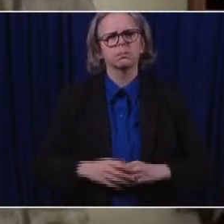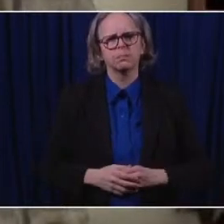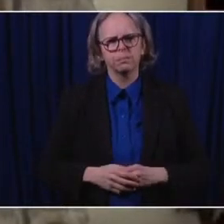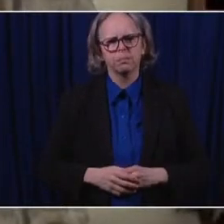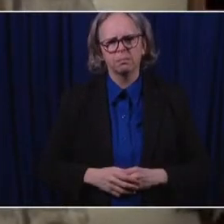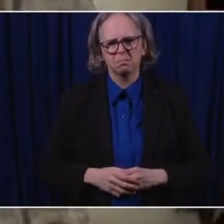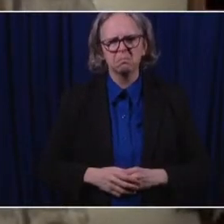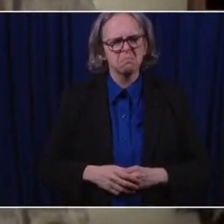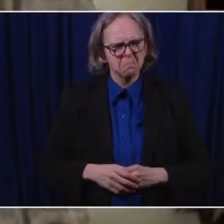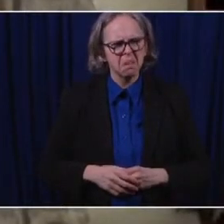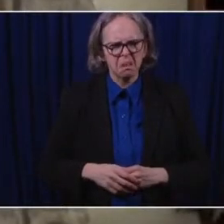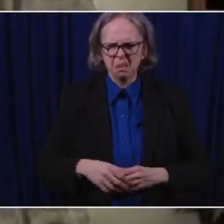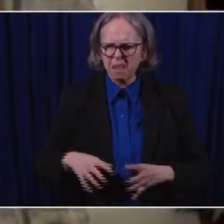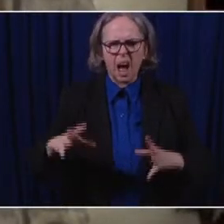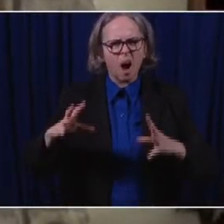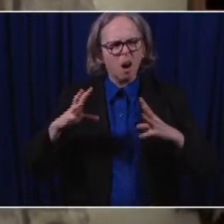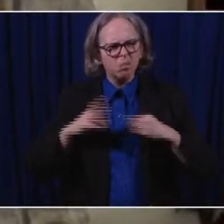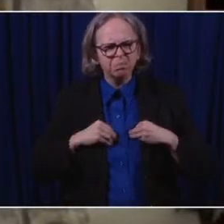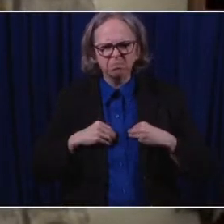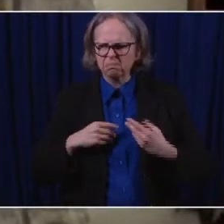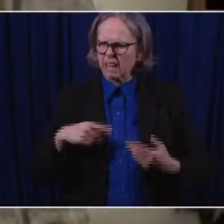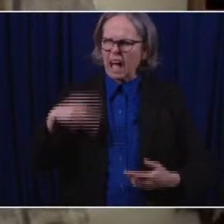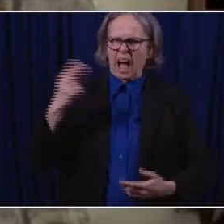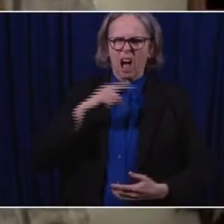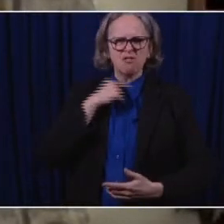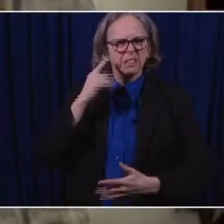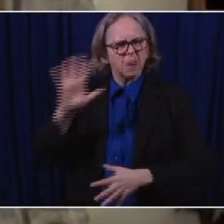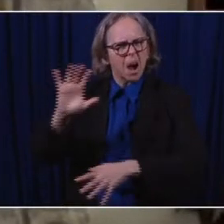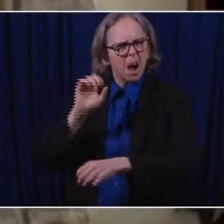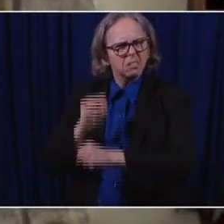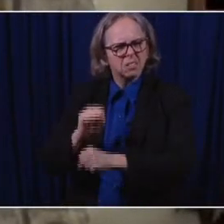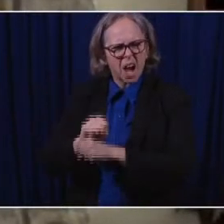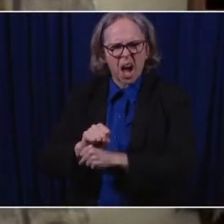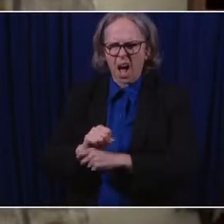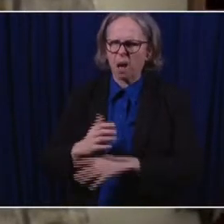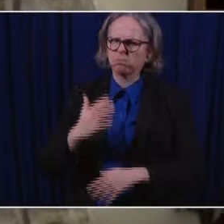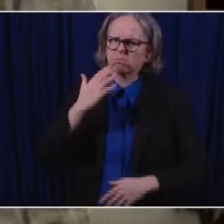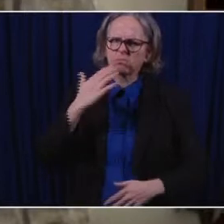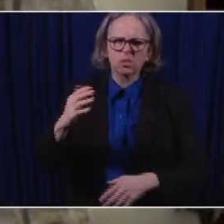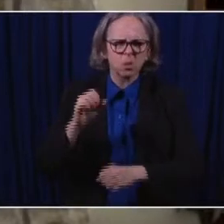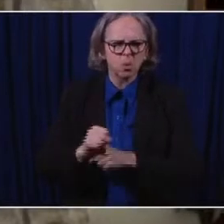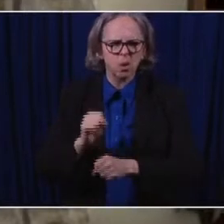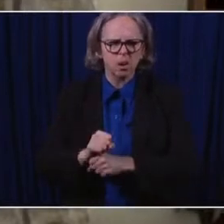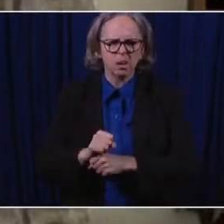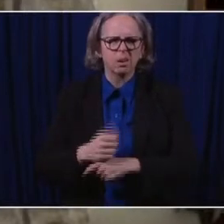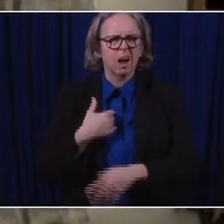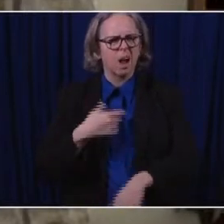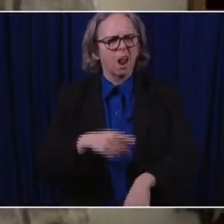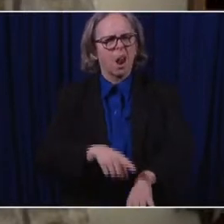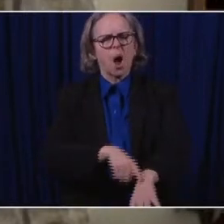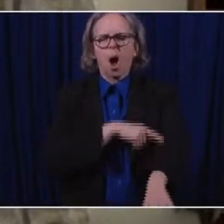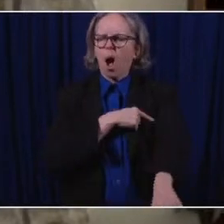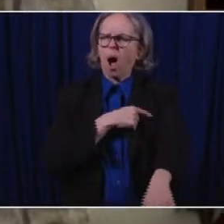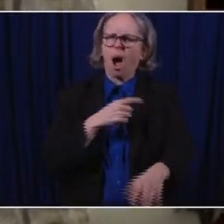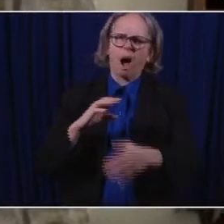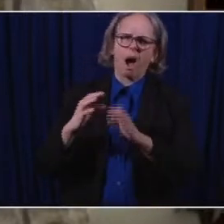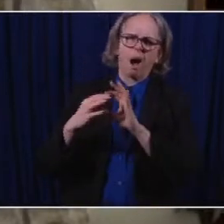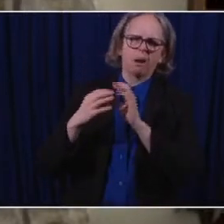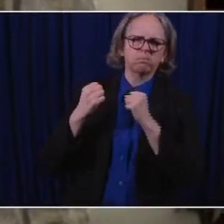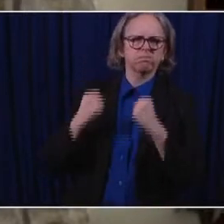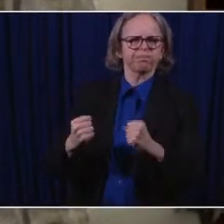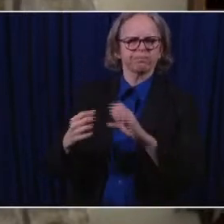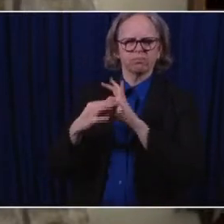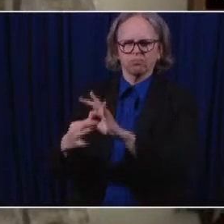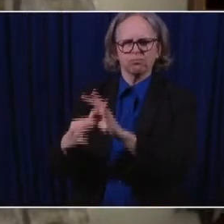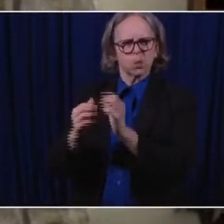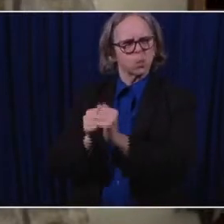work. And I've worked with them since I was an assistant prosecuting attorney in 1972. So